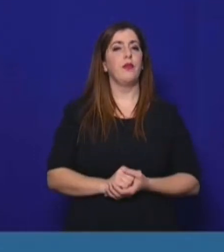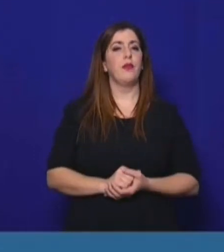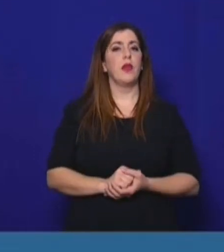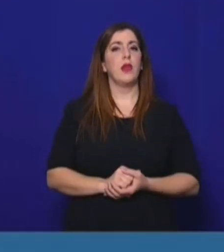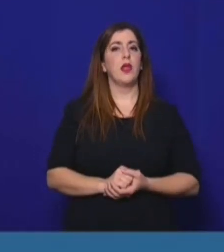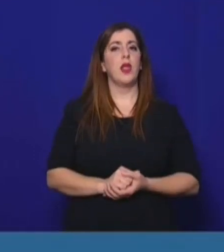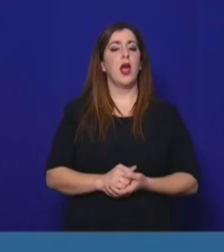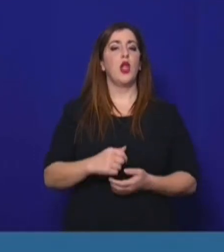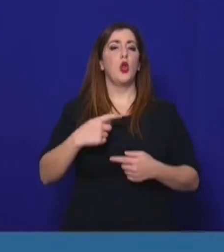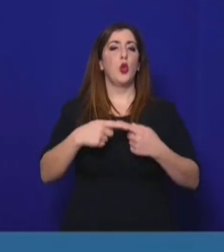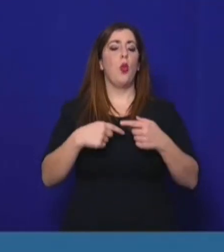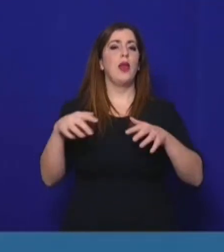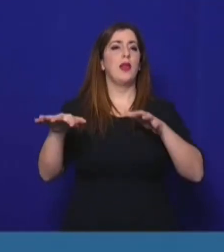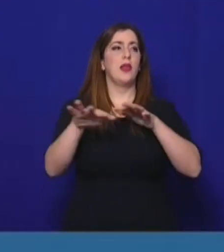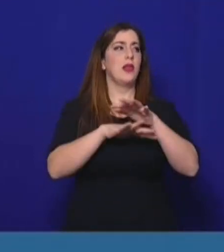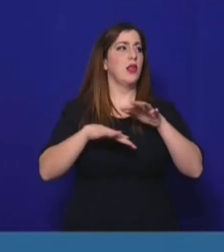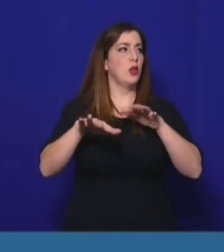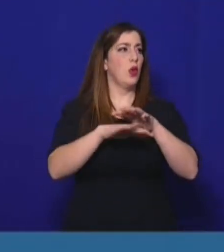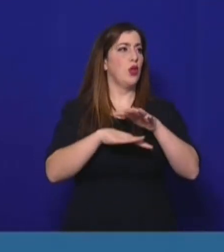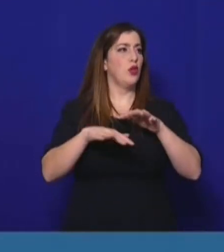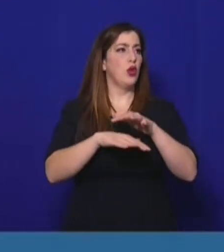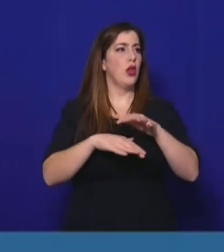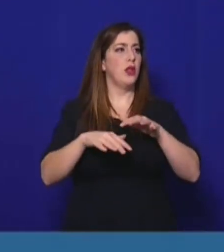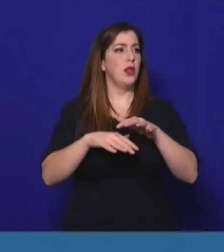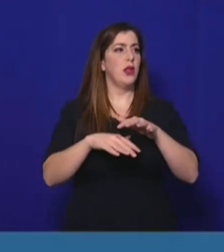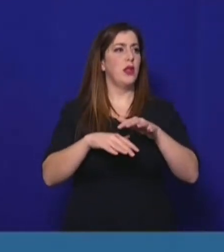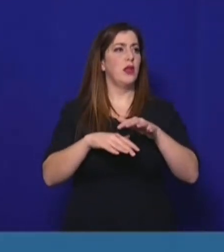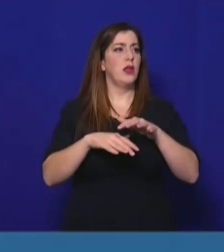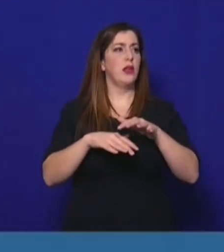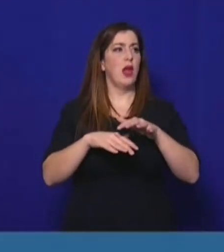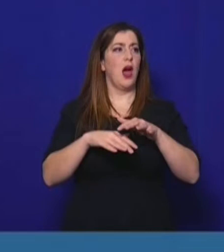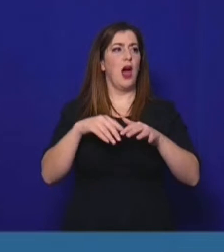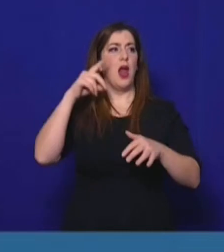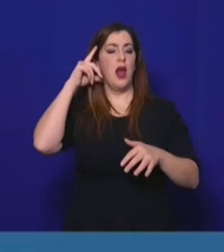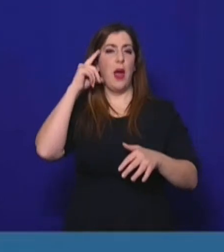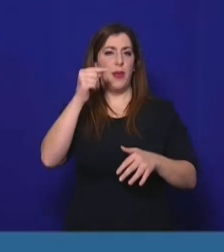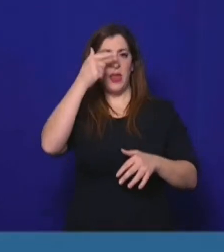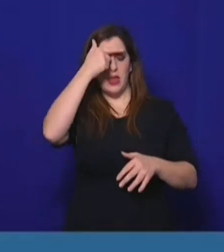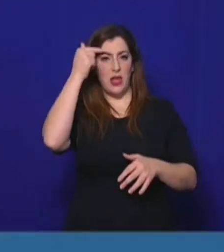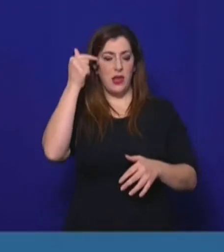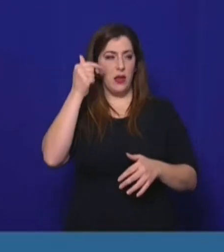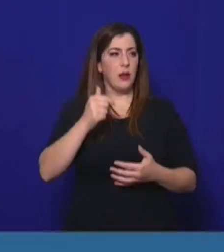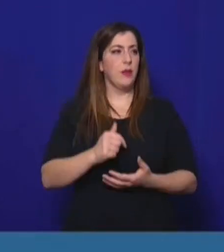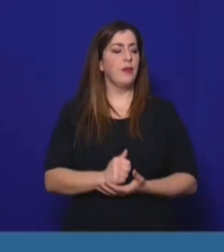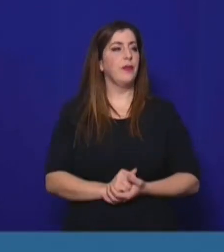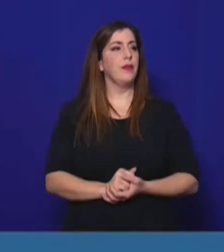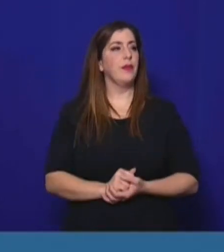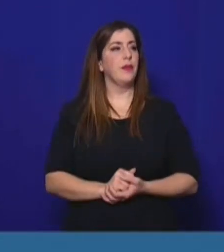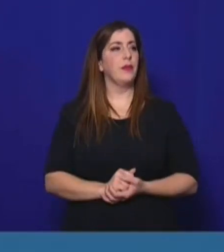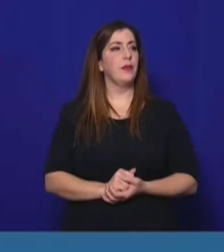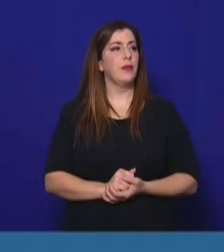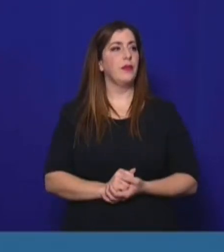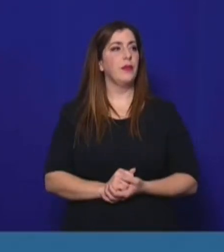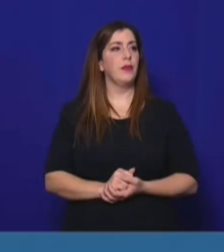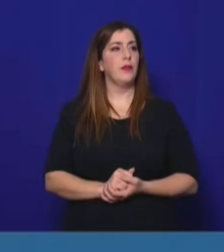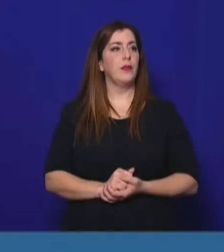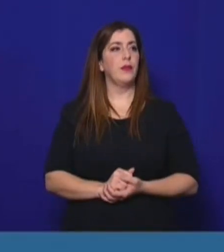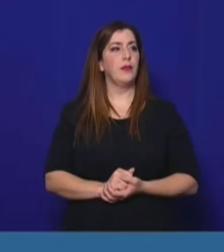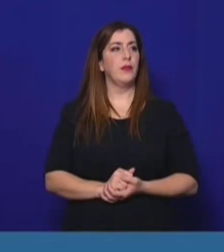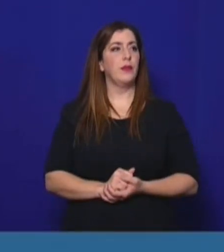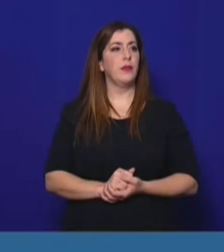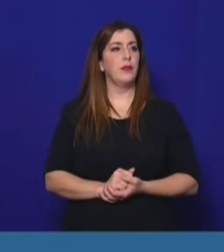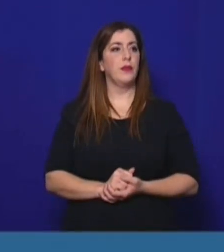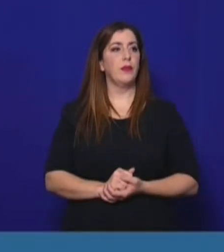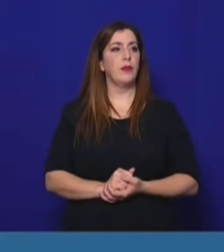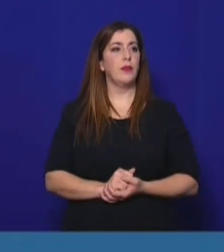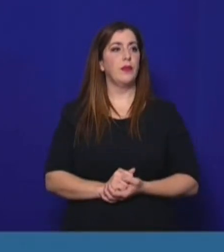kemm qed idumu bħala medja biex joħroġ ir-riżultat u allura l-appell tagħkom biex dak li jkun għamel test sakemm joħroġ ir-riżultat